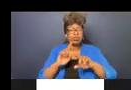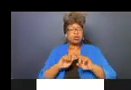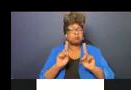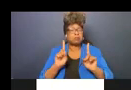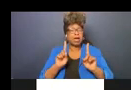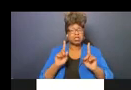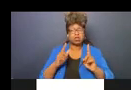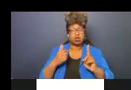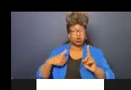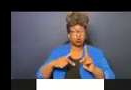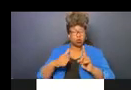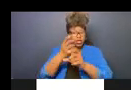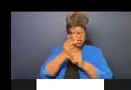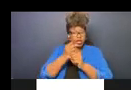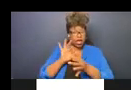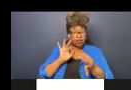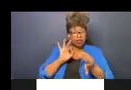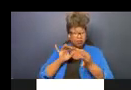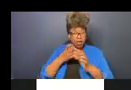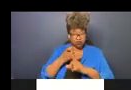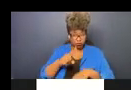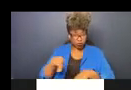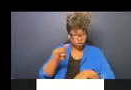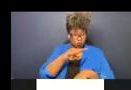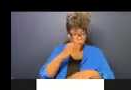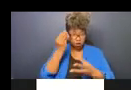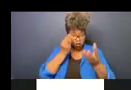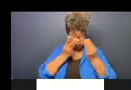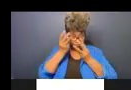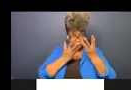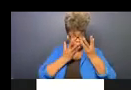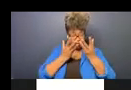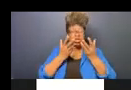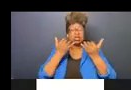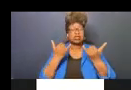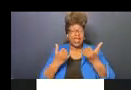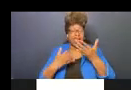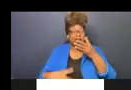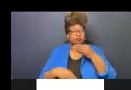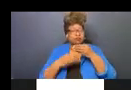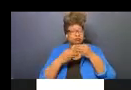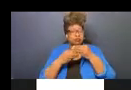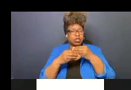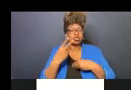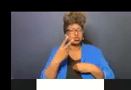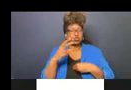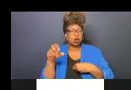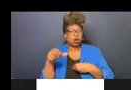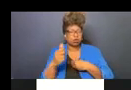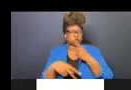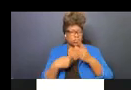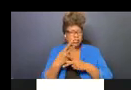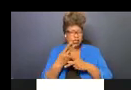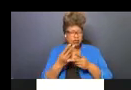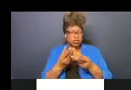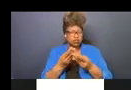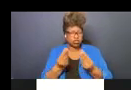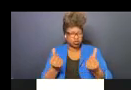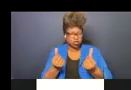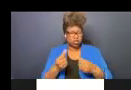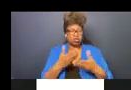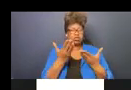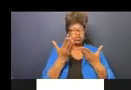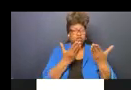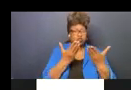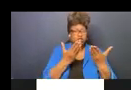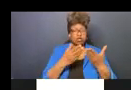we have received from you all, we're also looking at two other types of solutions. That includes service and program